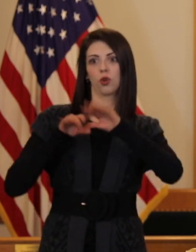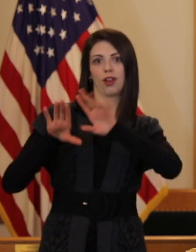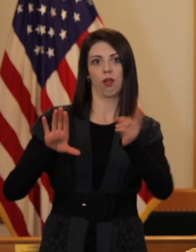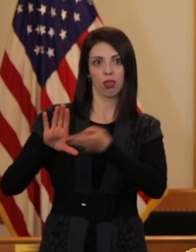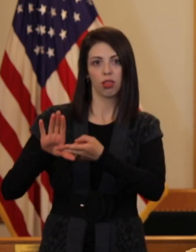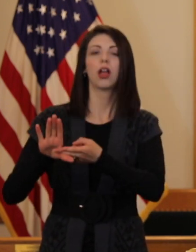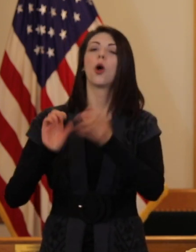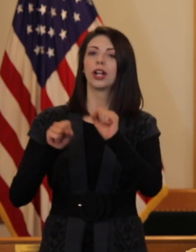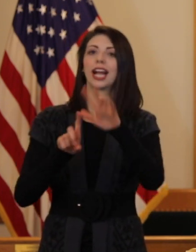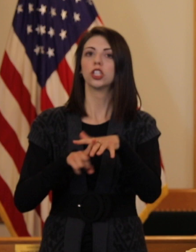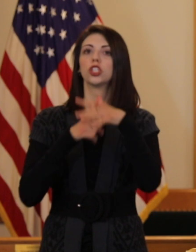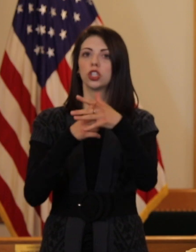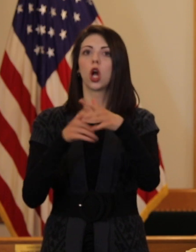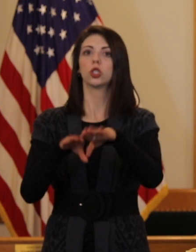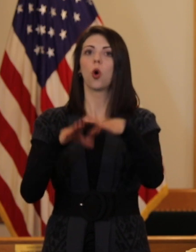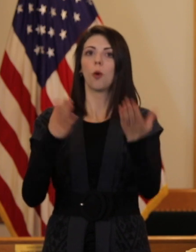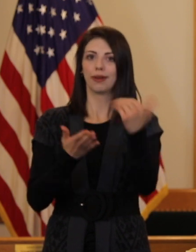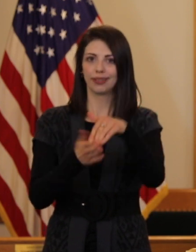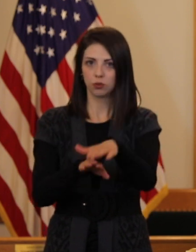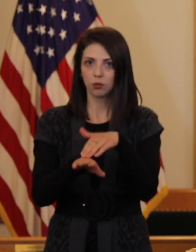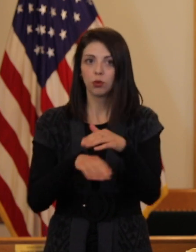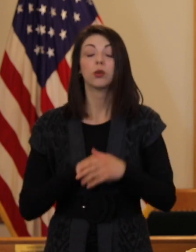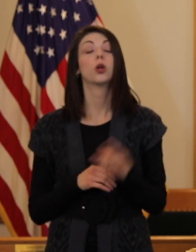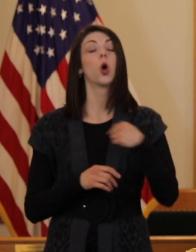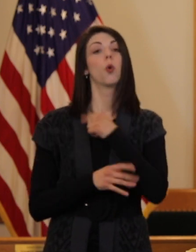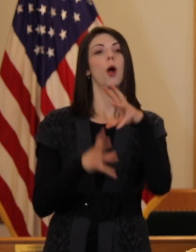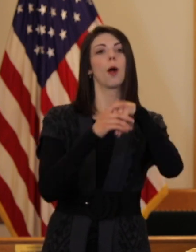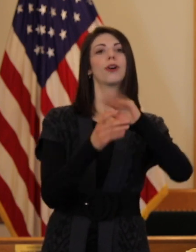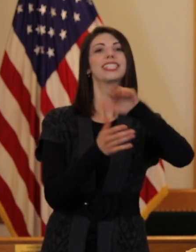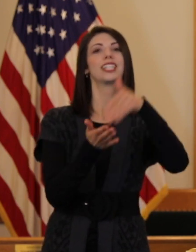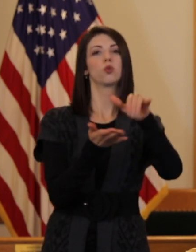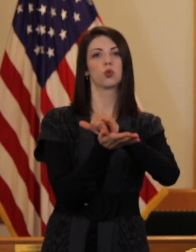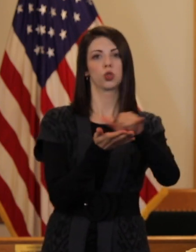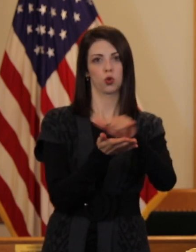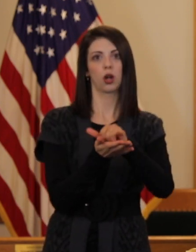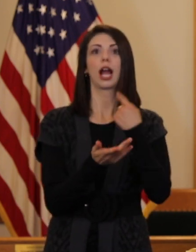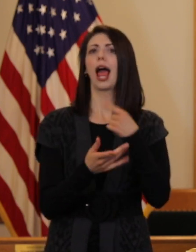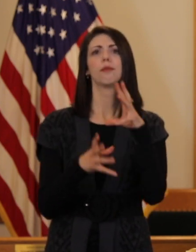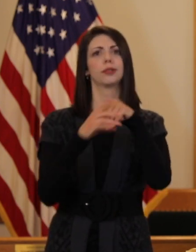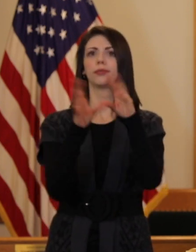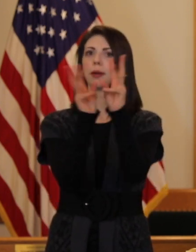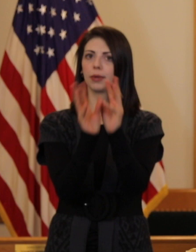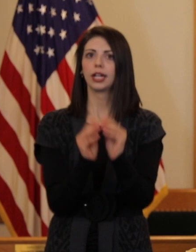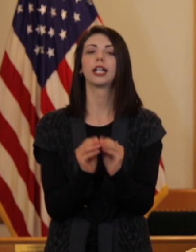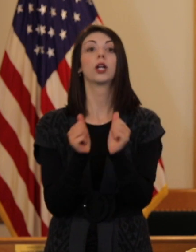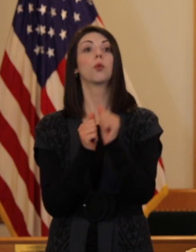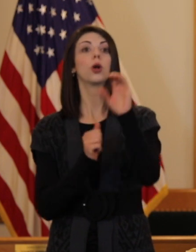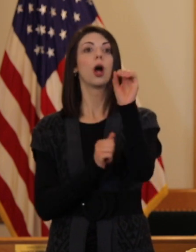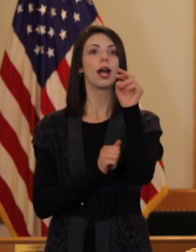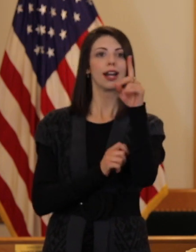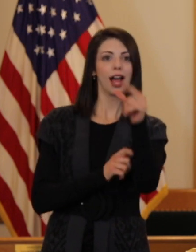I said last week, we are part of the Central New York region, and I have been in meetings with my colleagues in Onondaga,